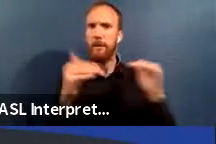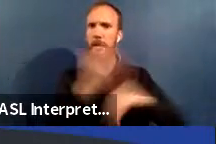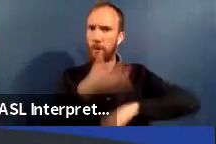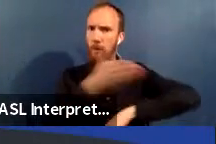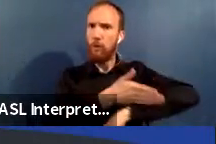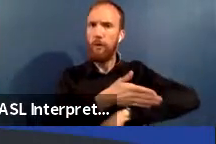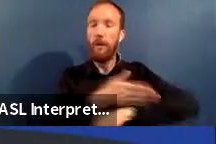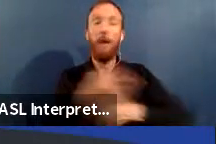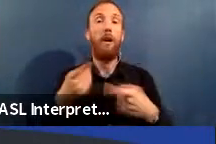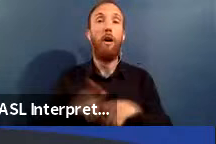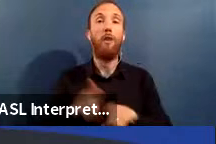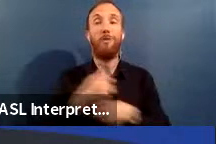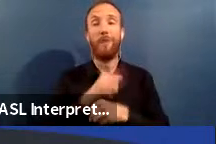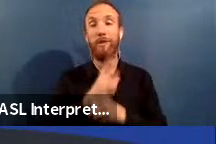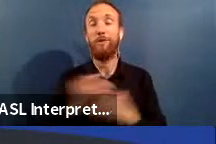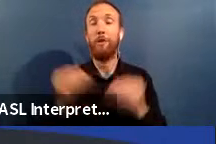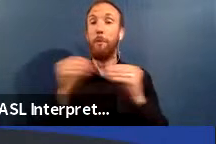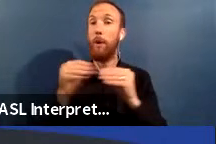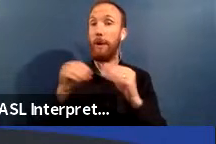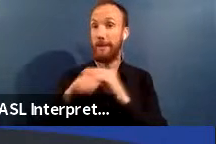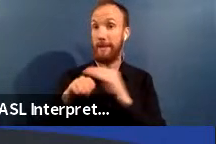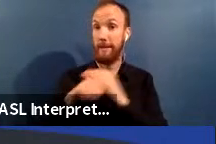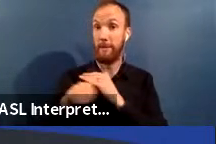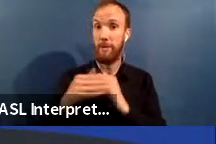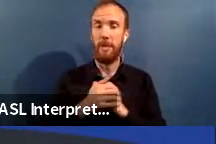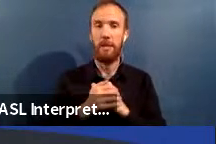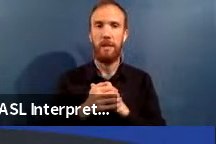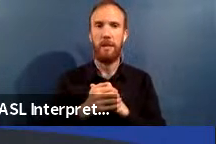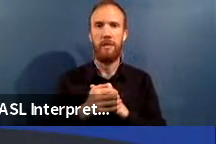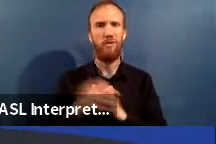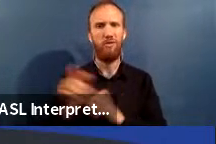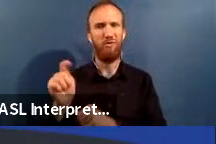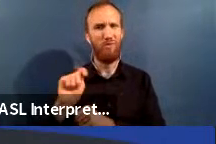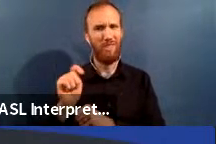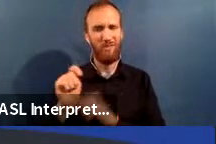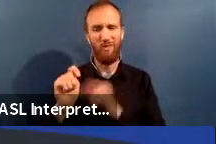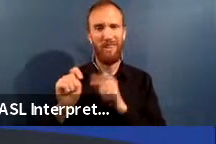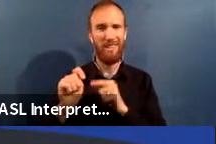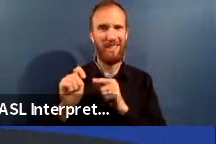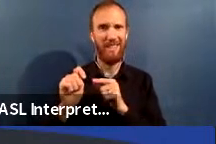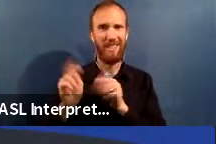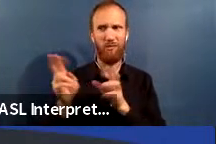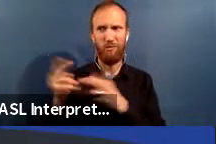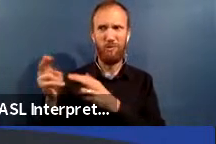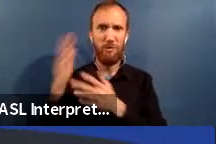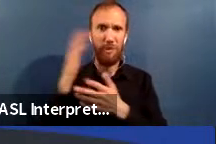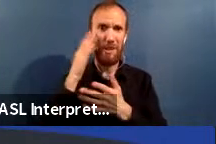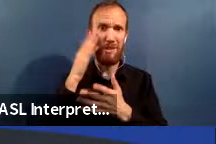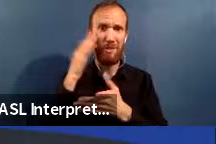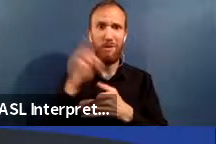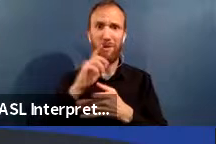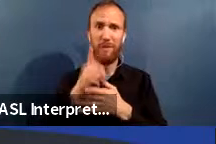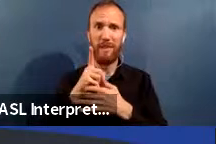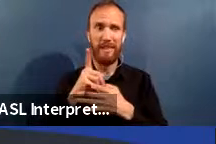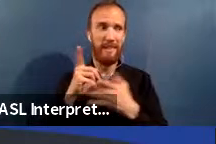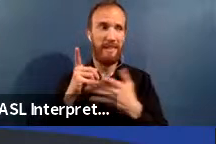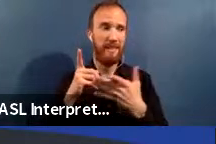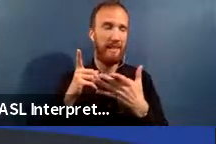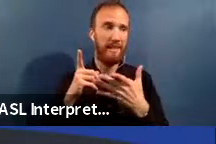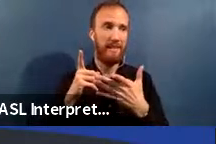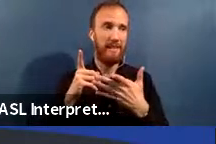portions. The restrooms in our schools, we know, make a statement to our students and staff. Improving their appearance can have a positive